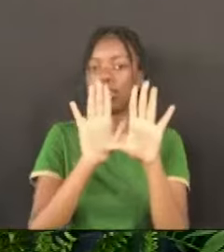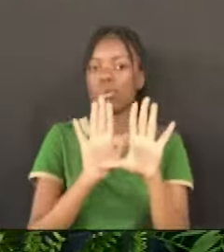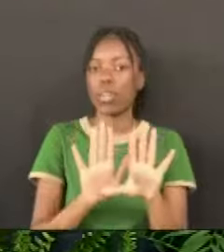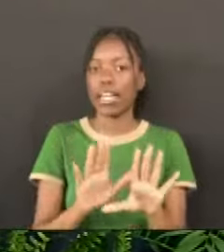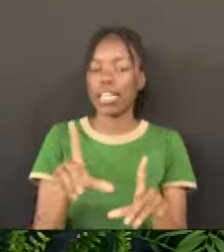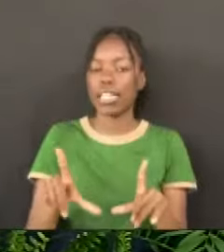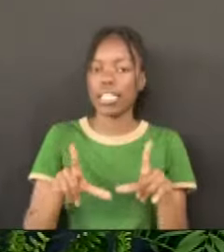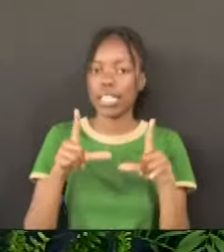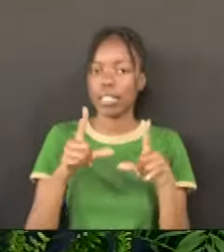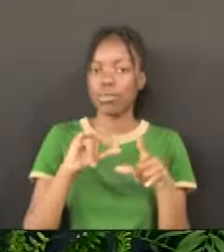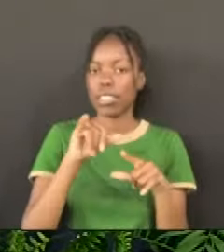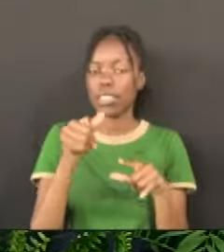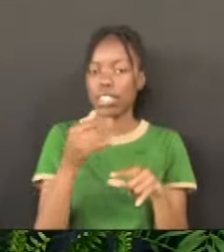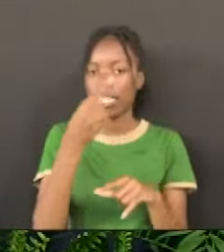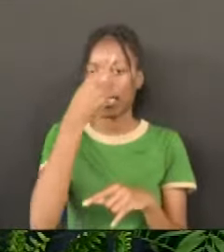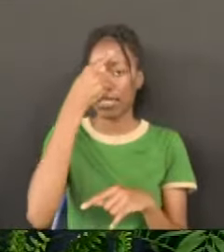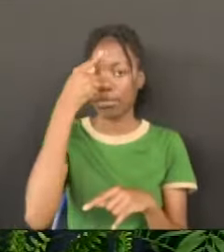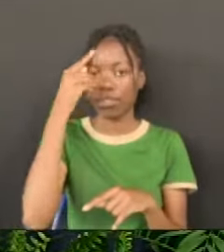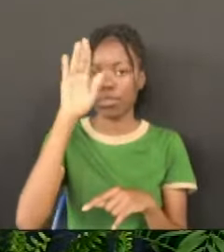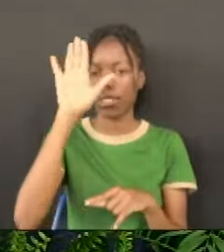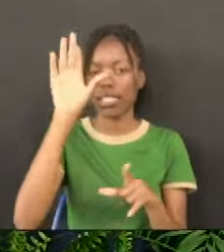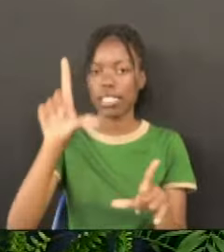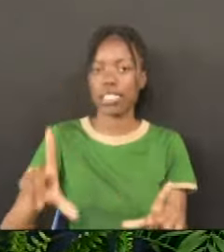just because He lives.